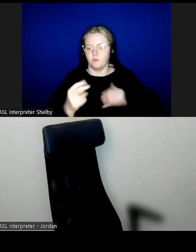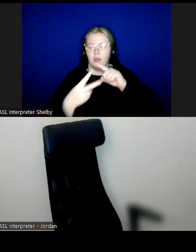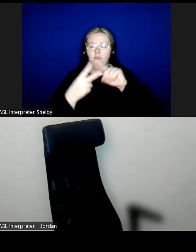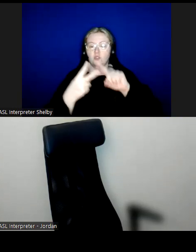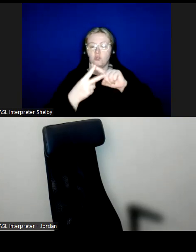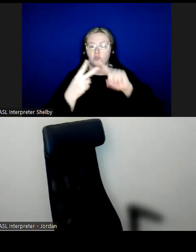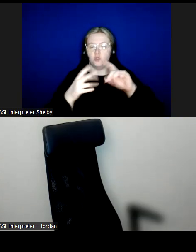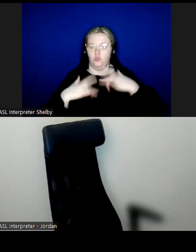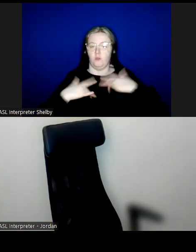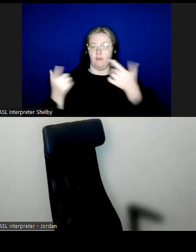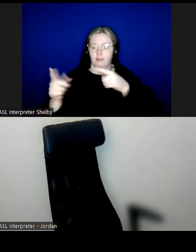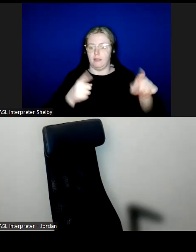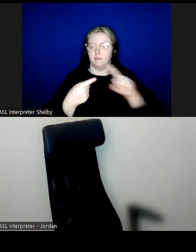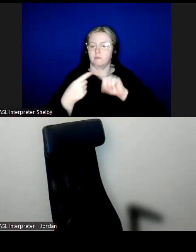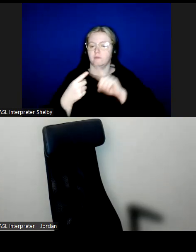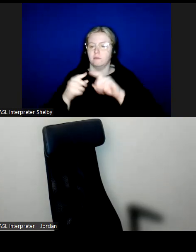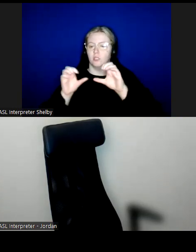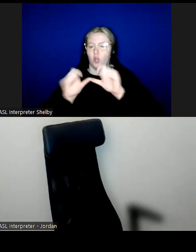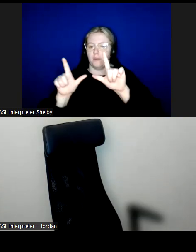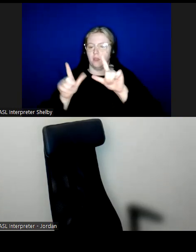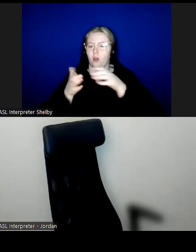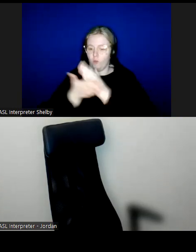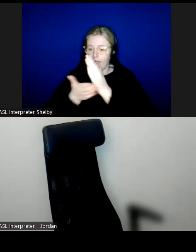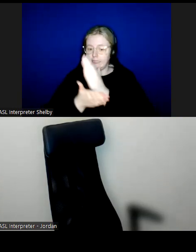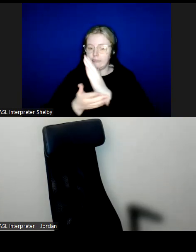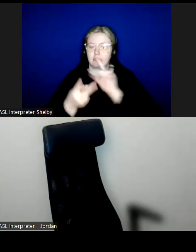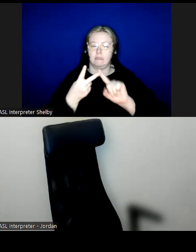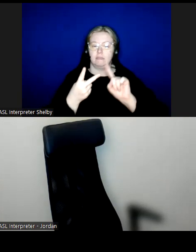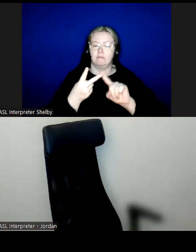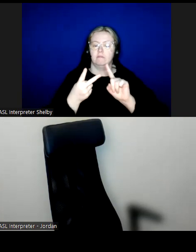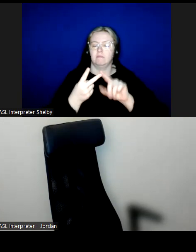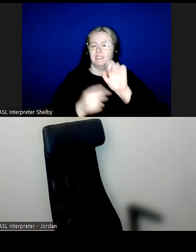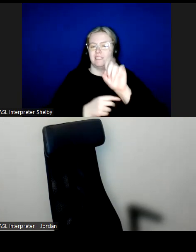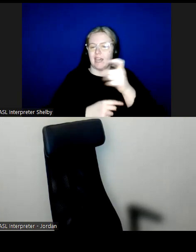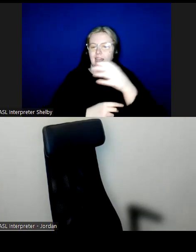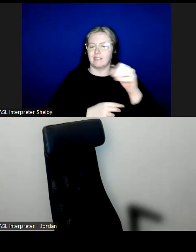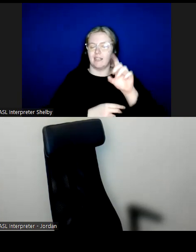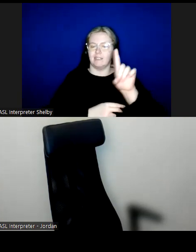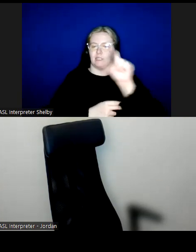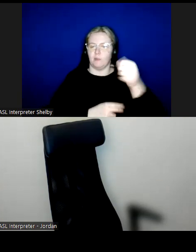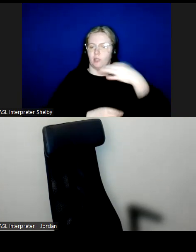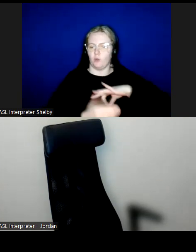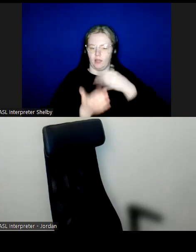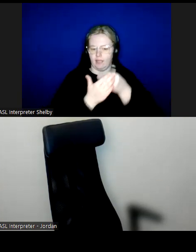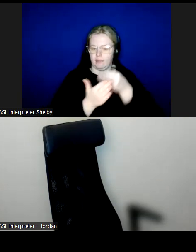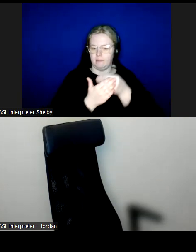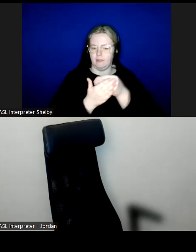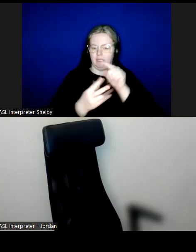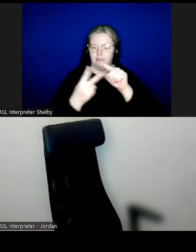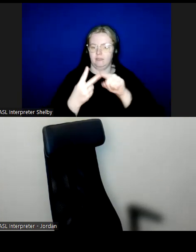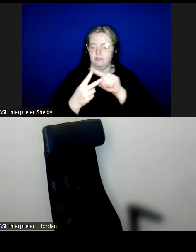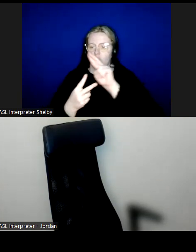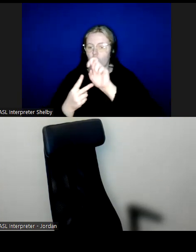credits. So please mark your calendars and stay tuned for the meeting invitations. And if you have